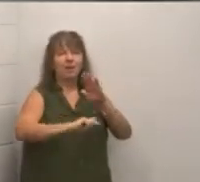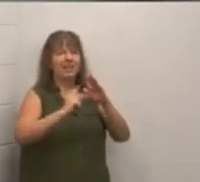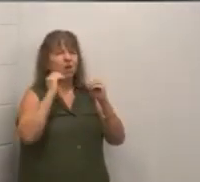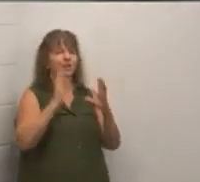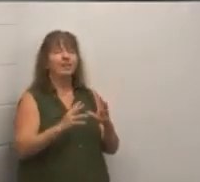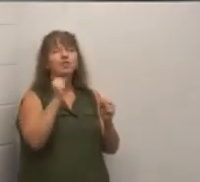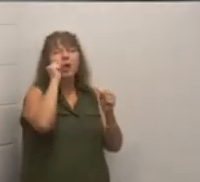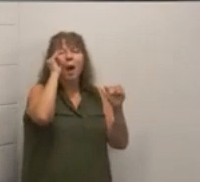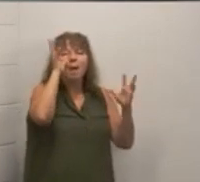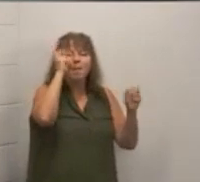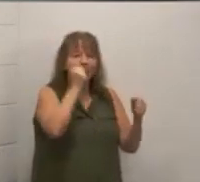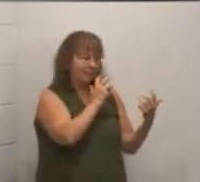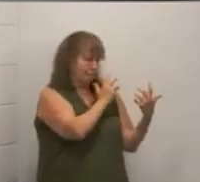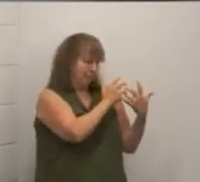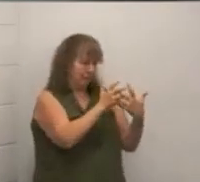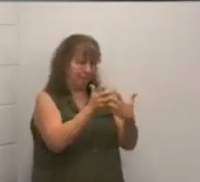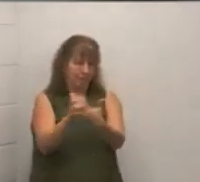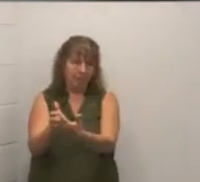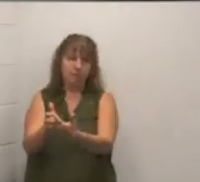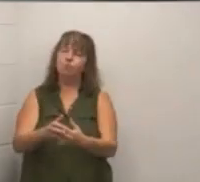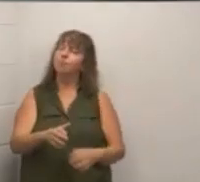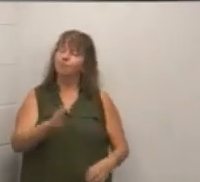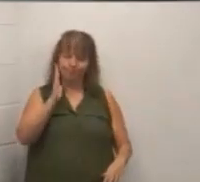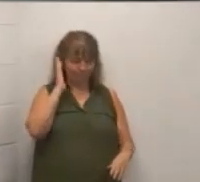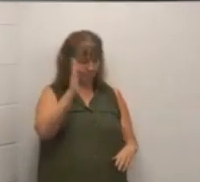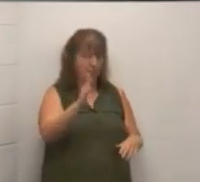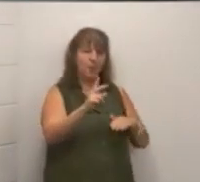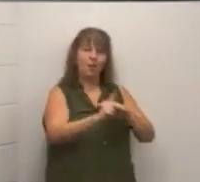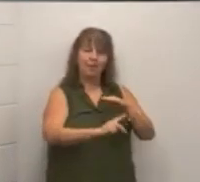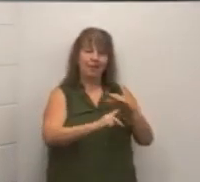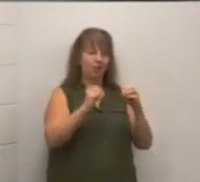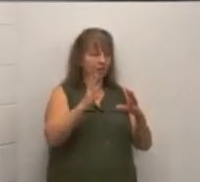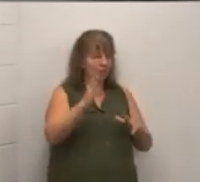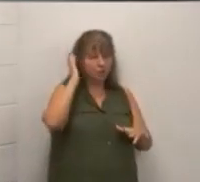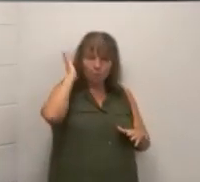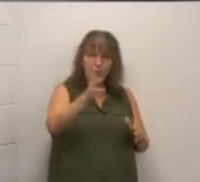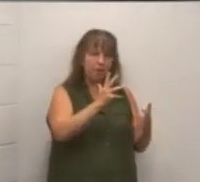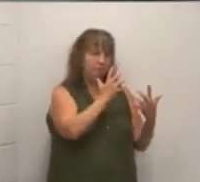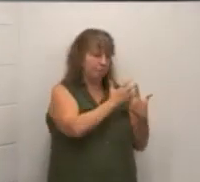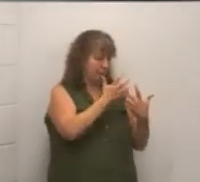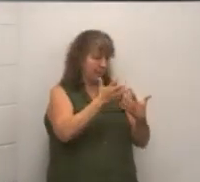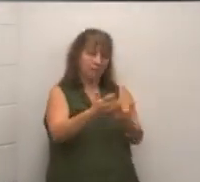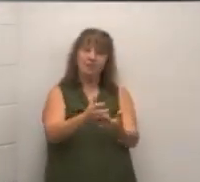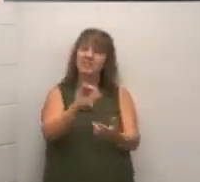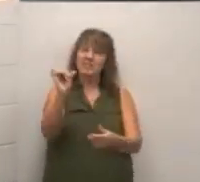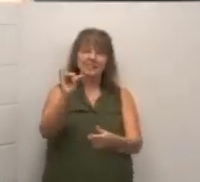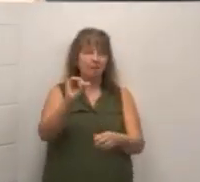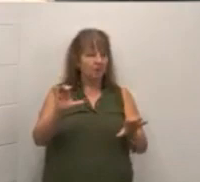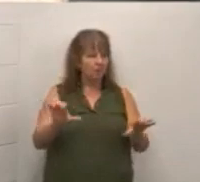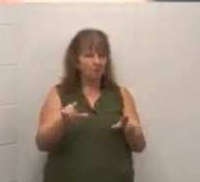their needs. So we will continue to do that just as we always do.